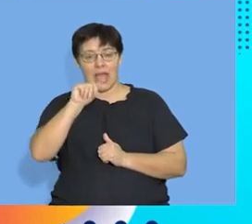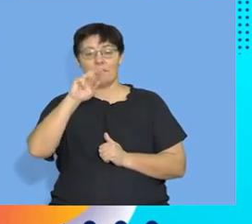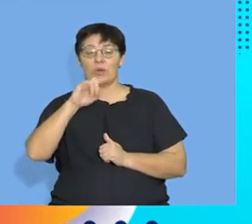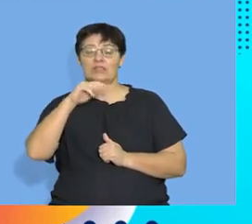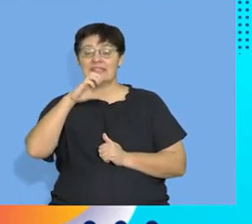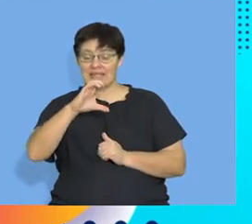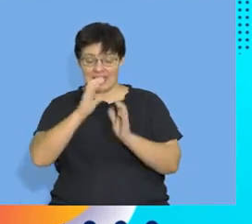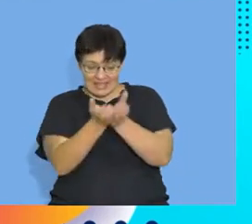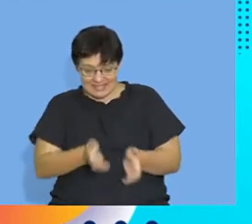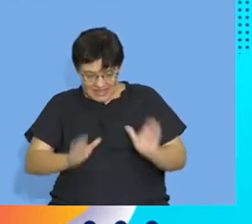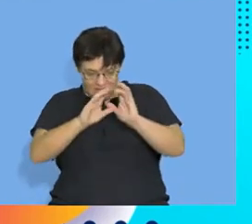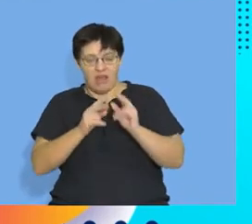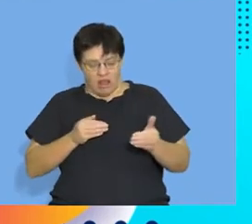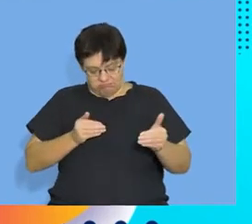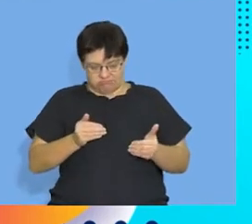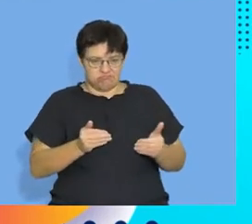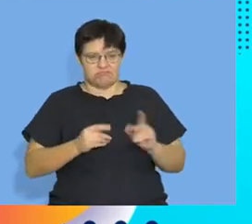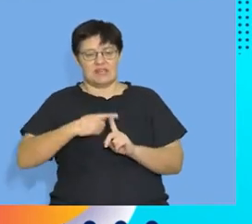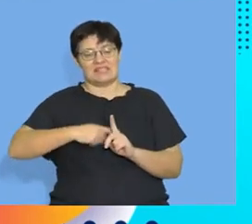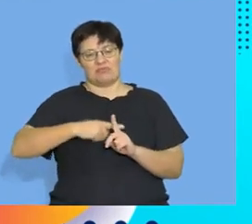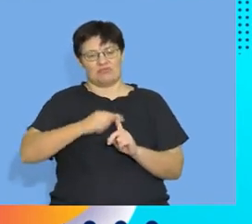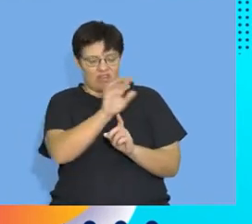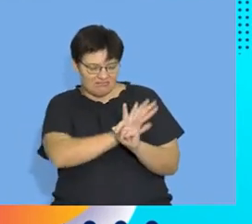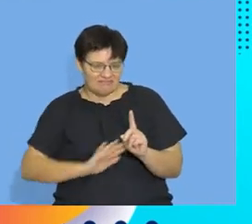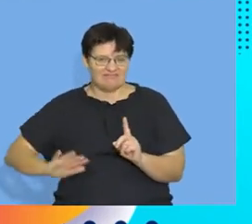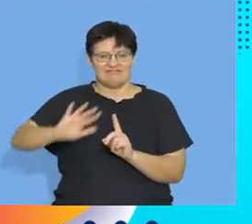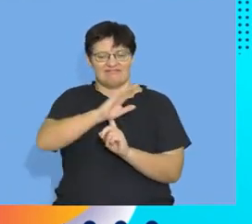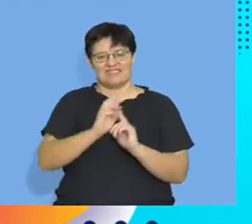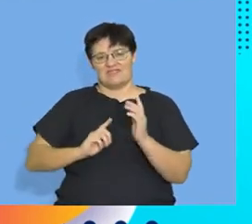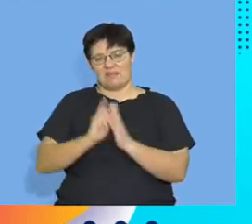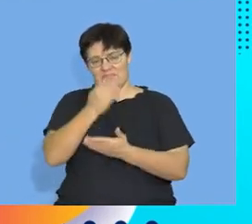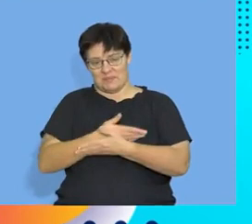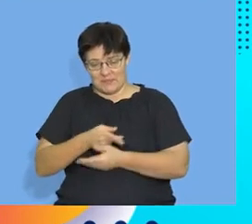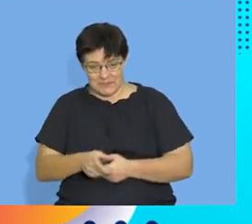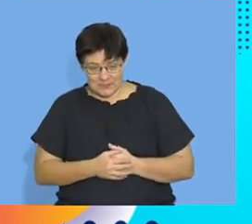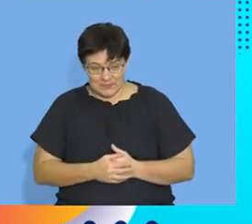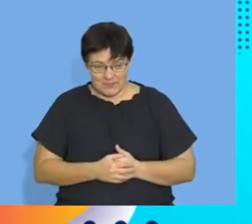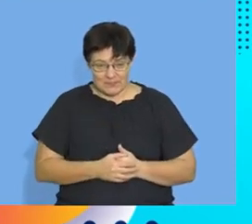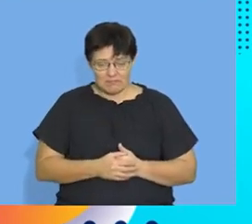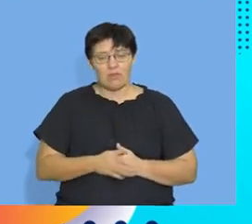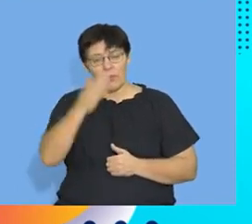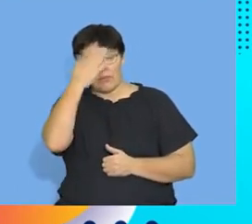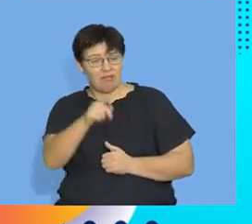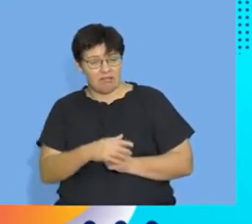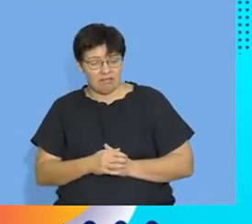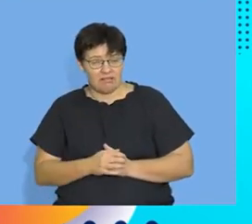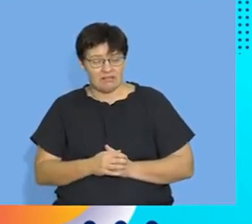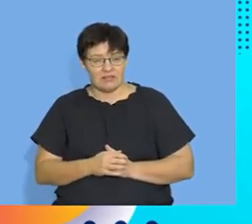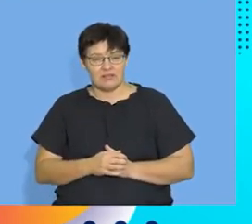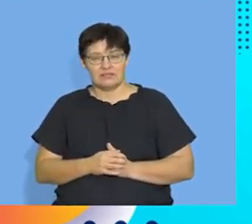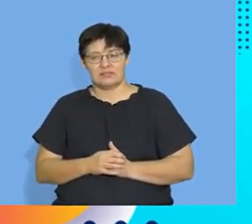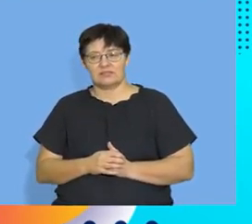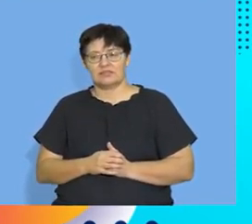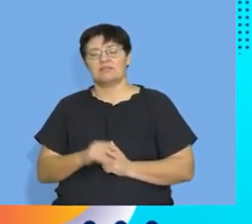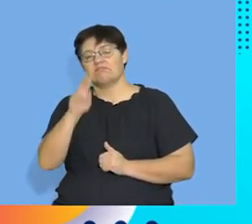sac plays an important role in regulating the temperature around this developing fetus. We also know that when we look